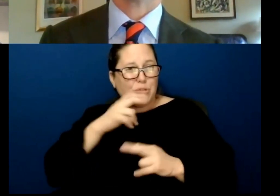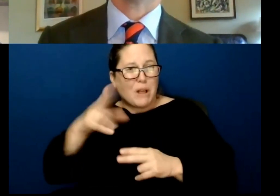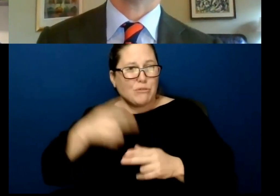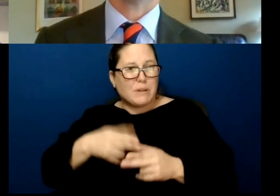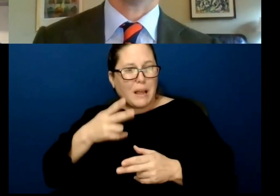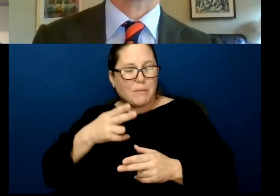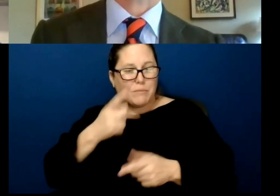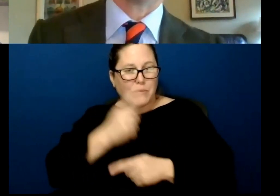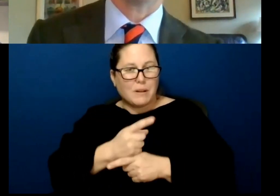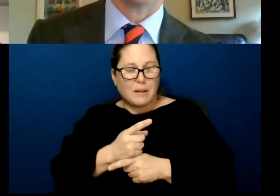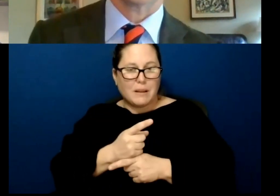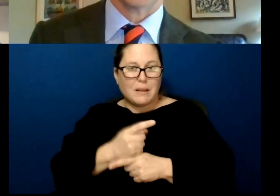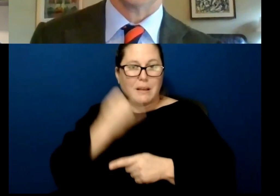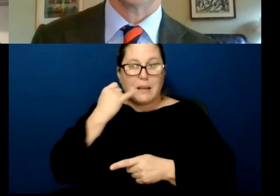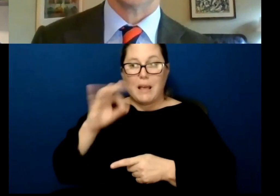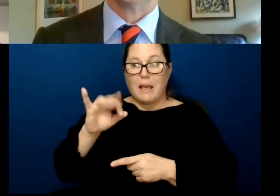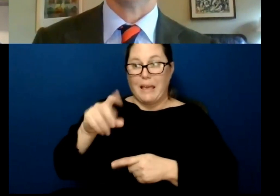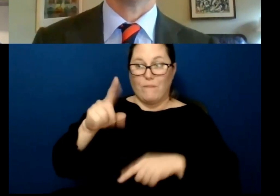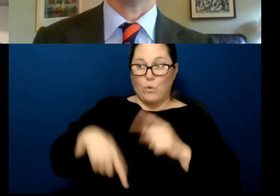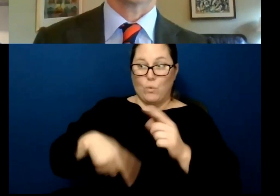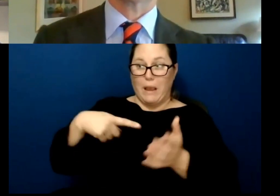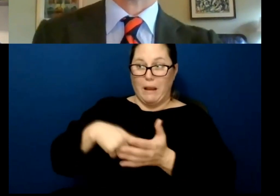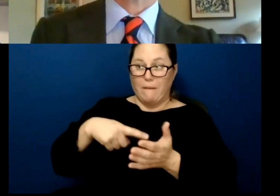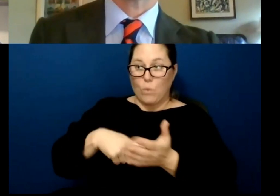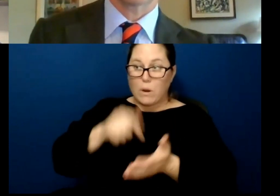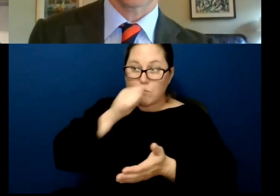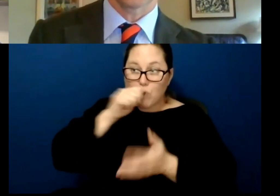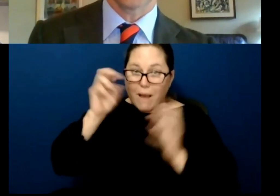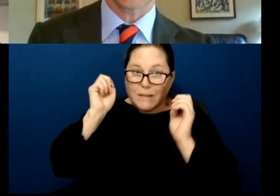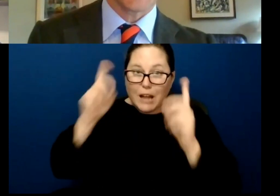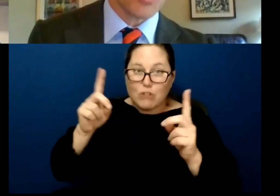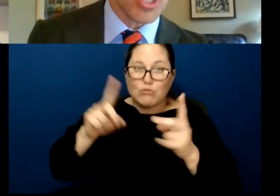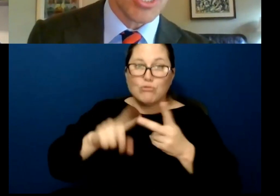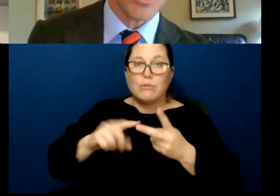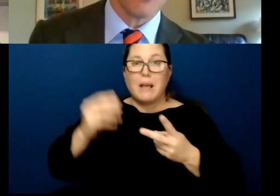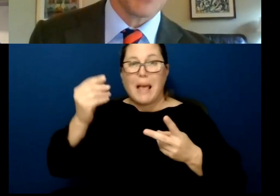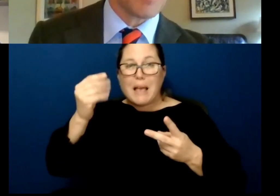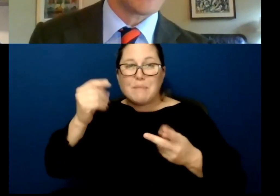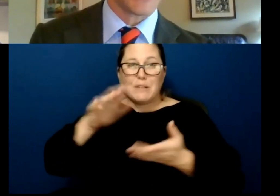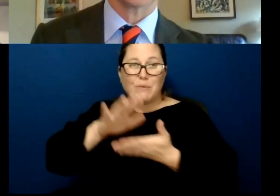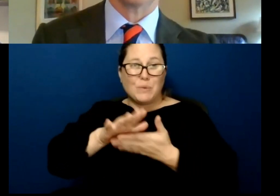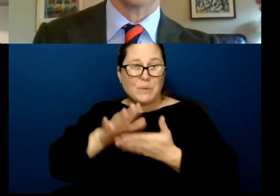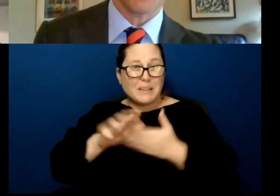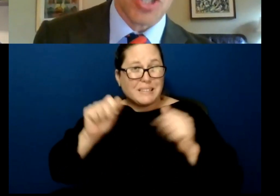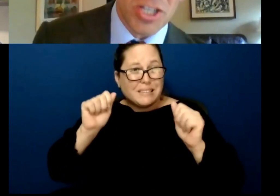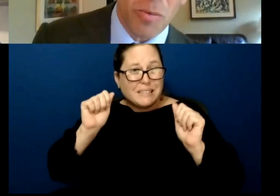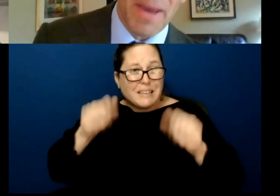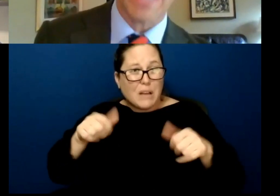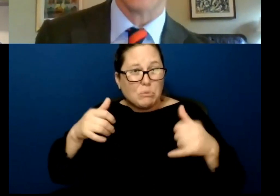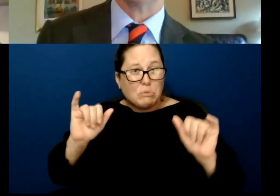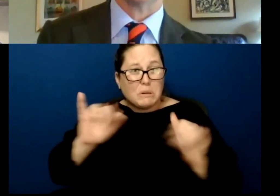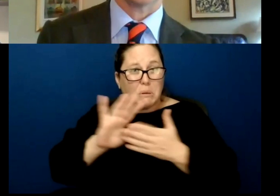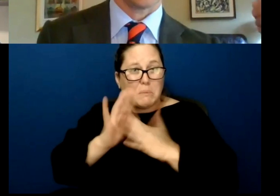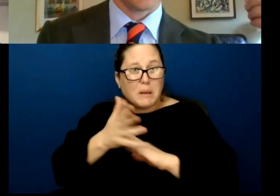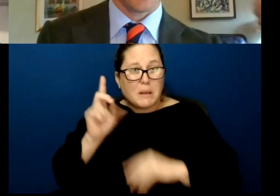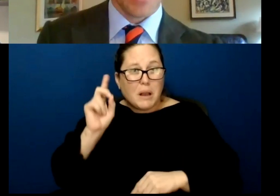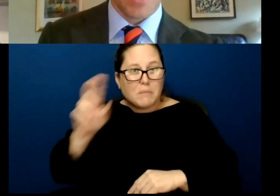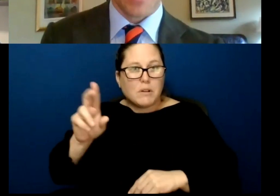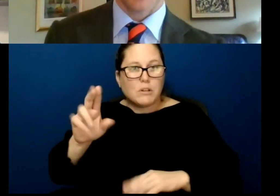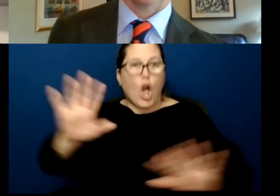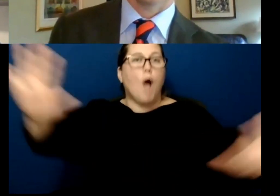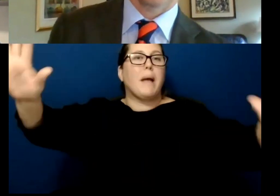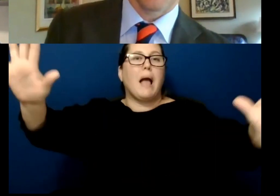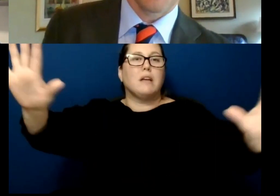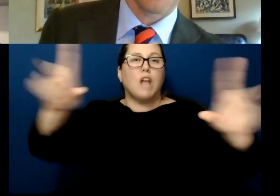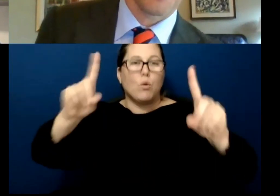said, if you can't afford a private education, expensive schools, can you still become a doctor? Can you still make it?